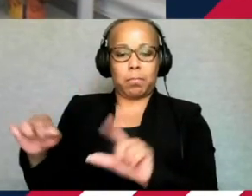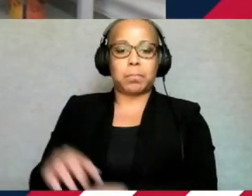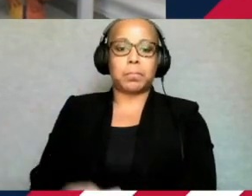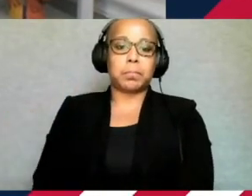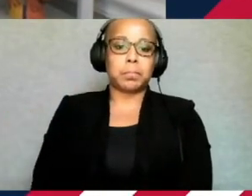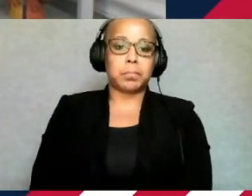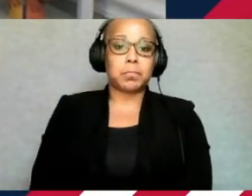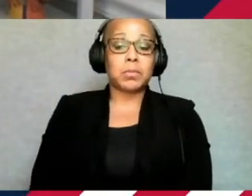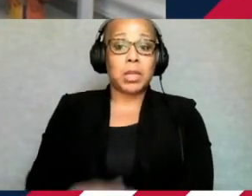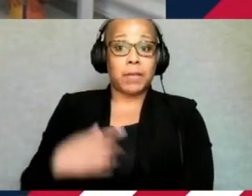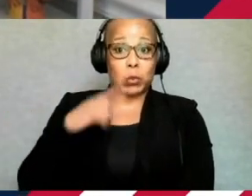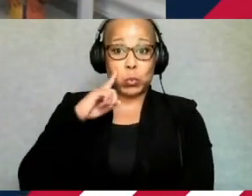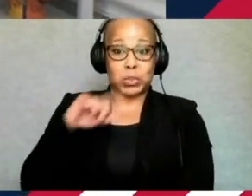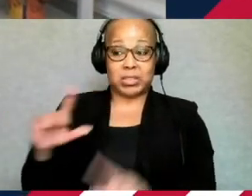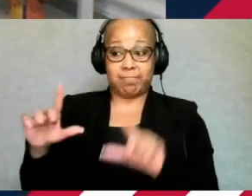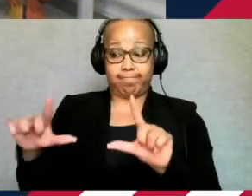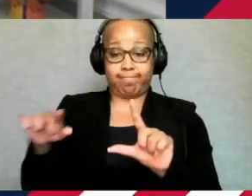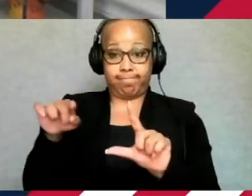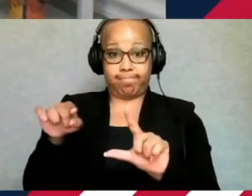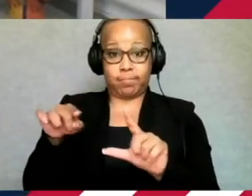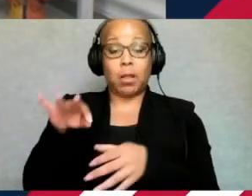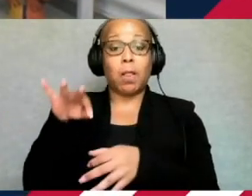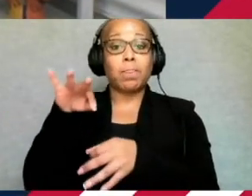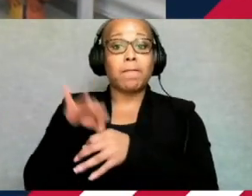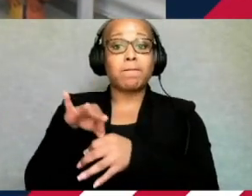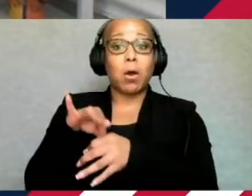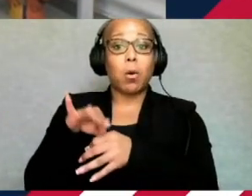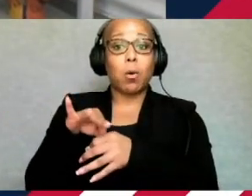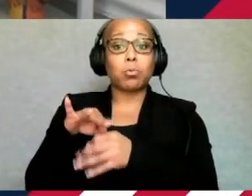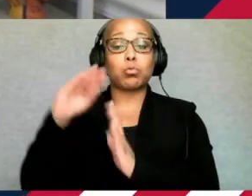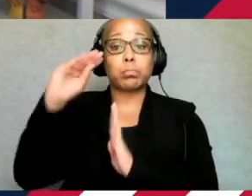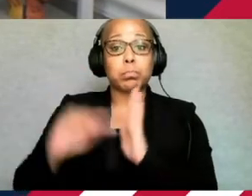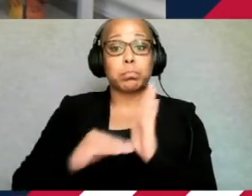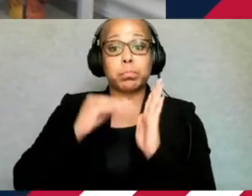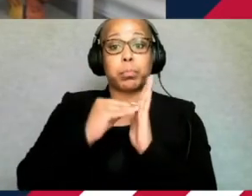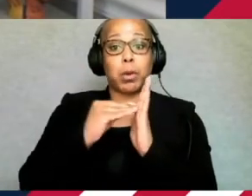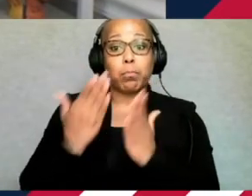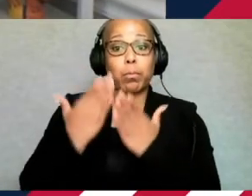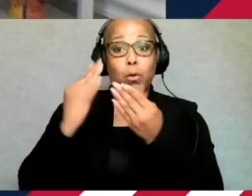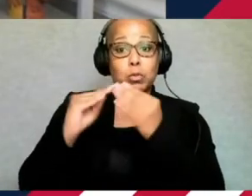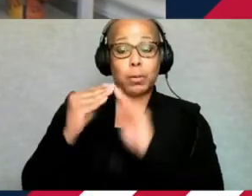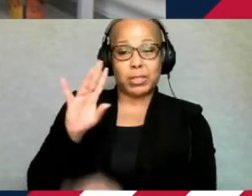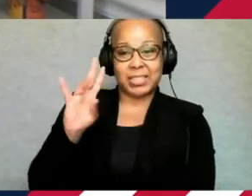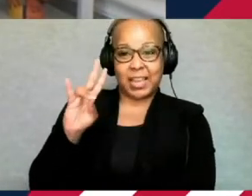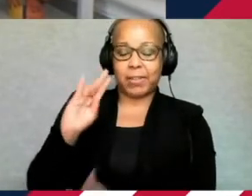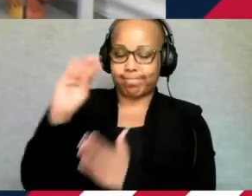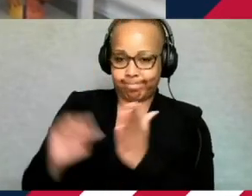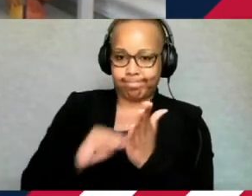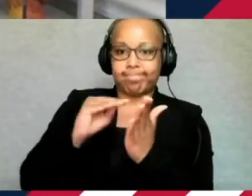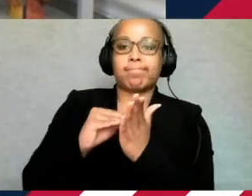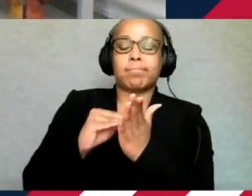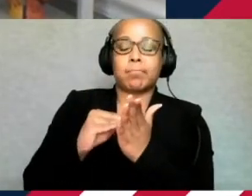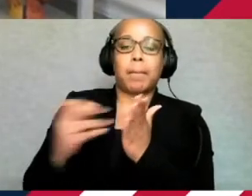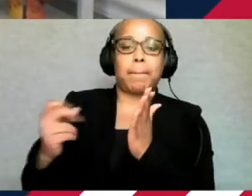If you see in the portal, the vote is to put proposal number 7 back on the table.